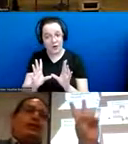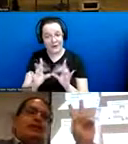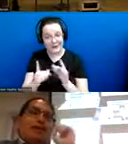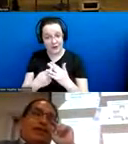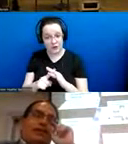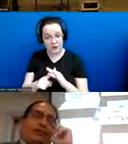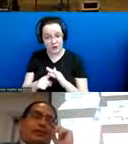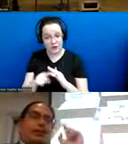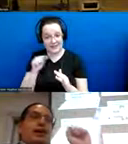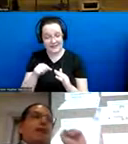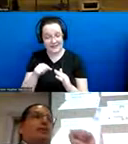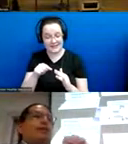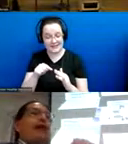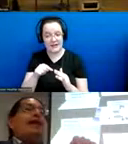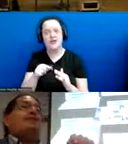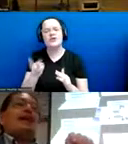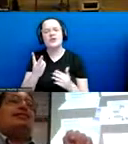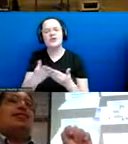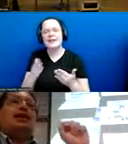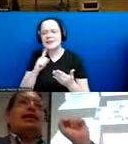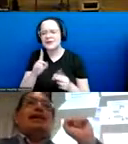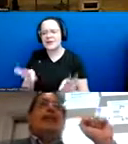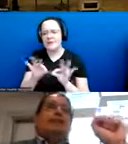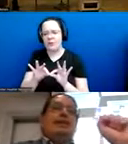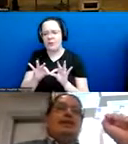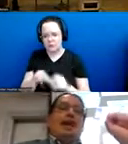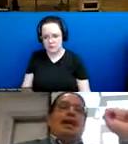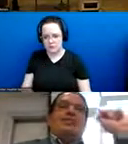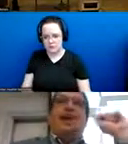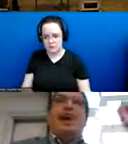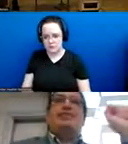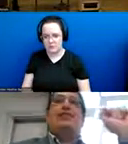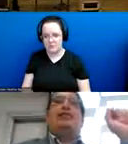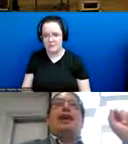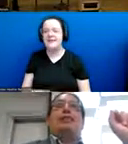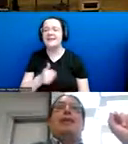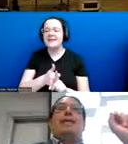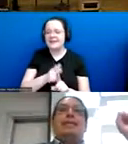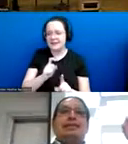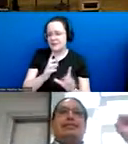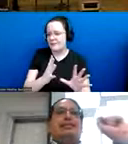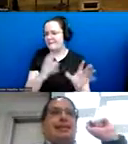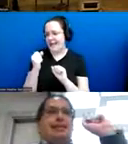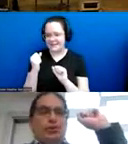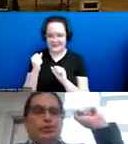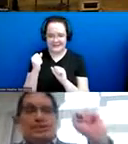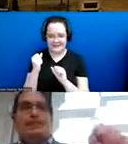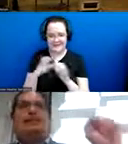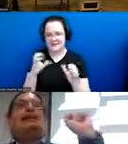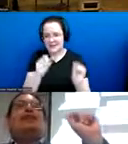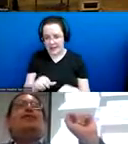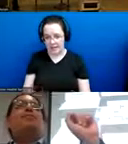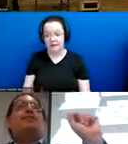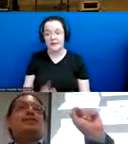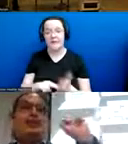fulfill two things that are very important. On the one hand side, they need to be as fast as you can, meaning that they produce as